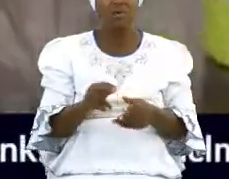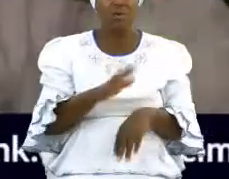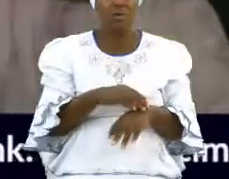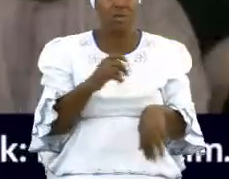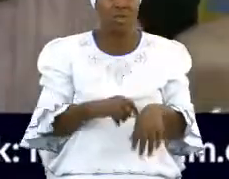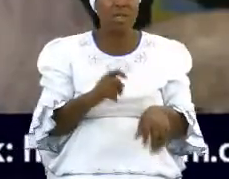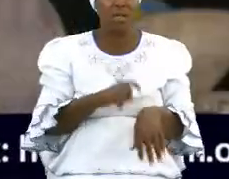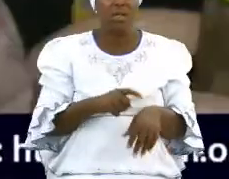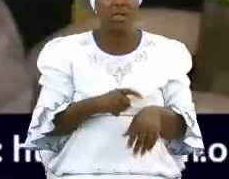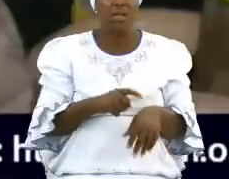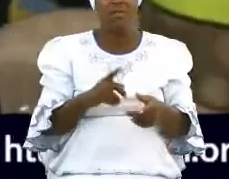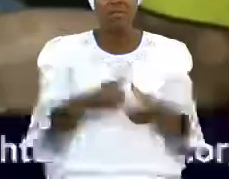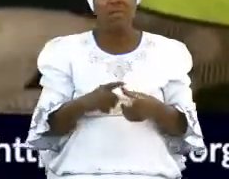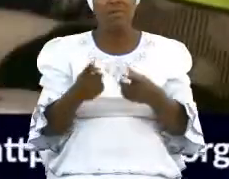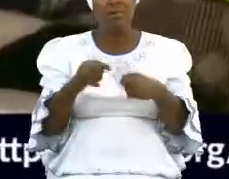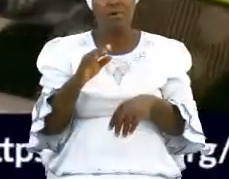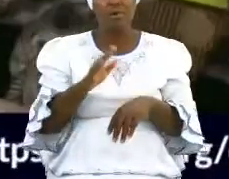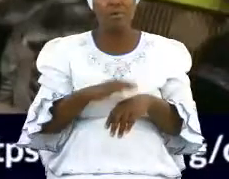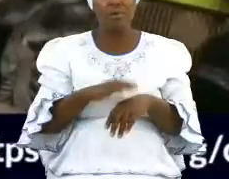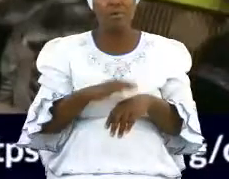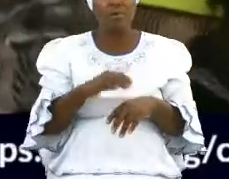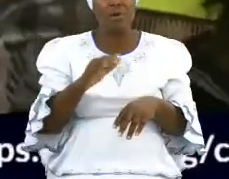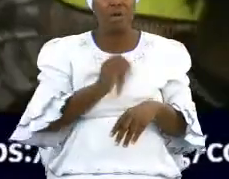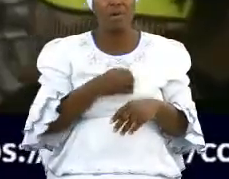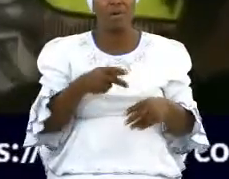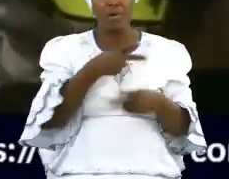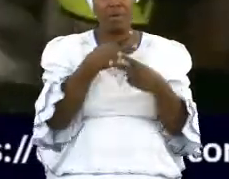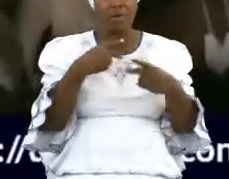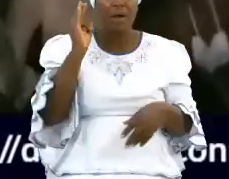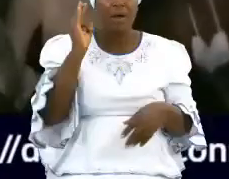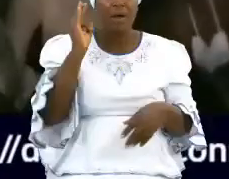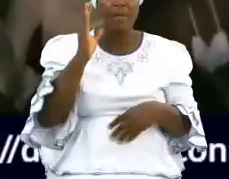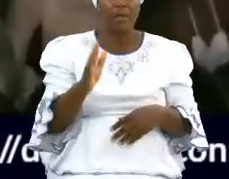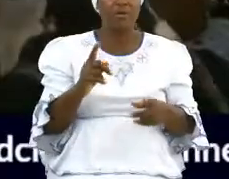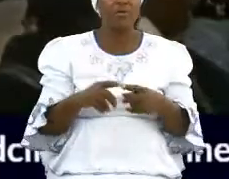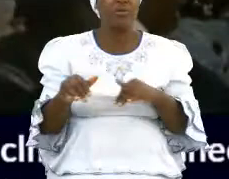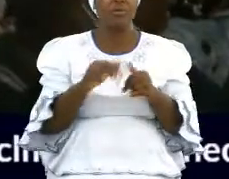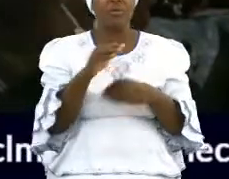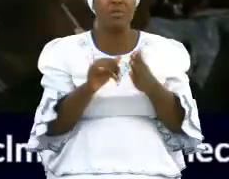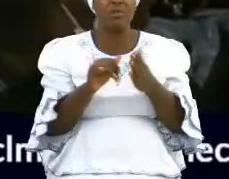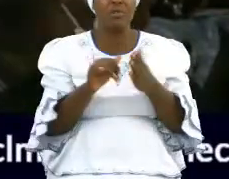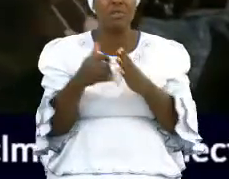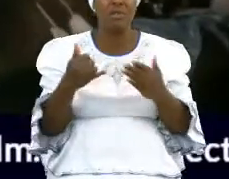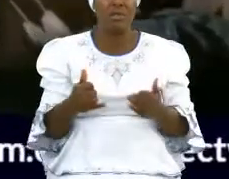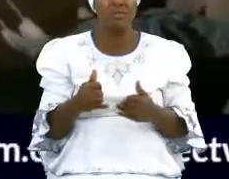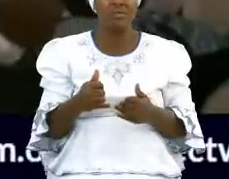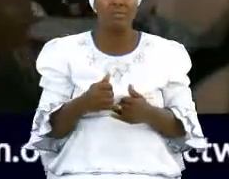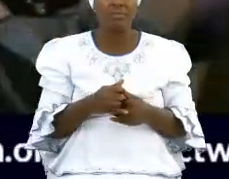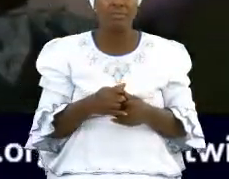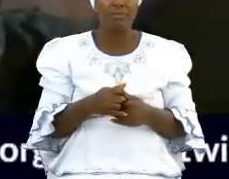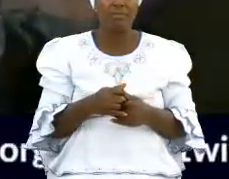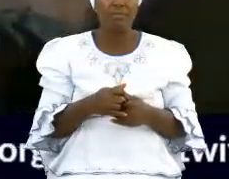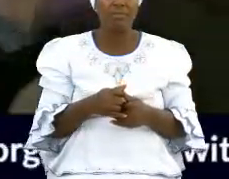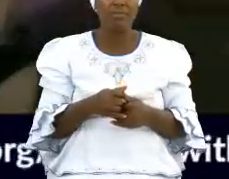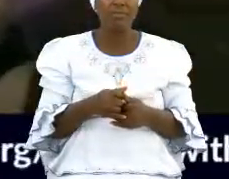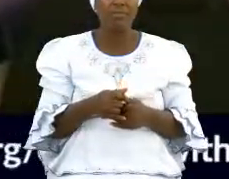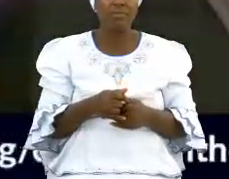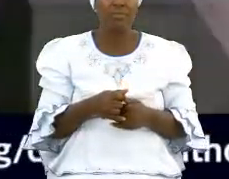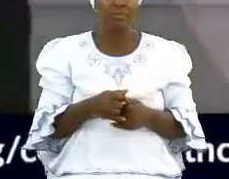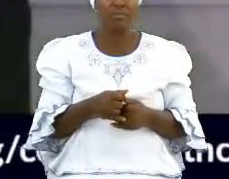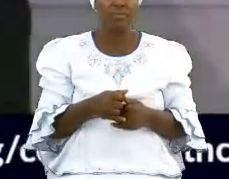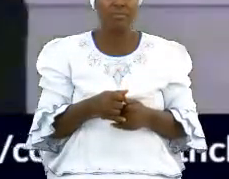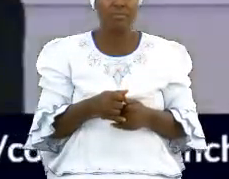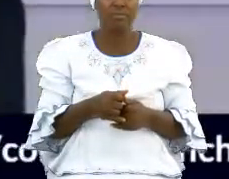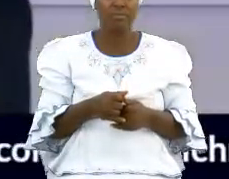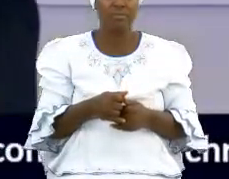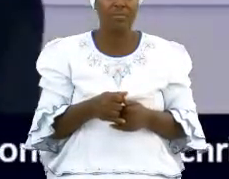the counseling at this time. Counselors, please move around now. All our brethren,